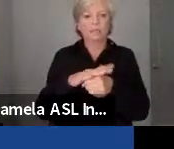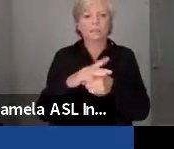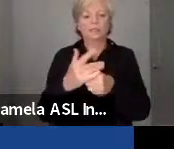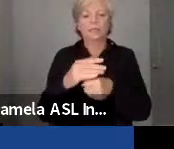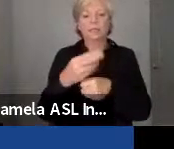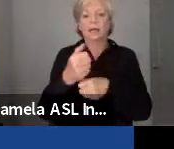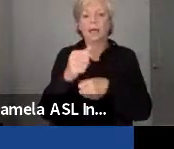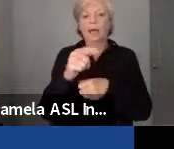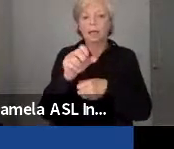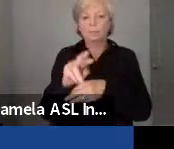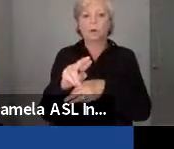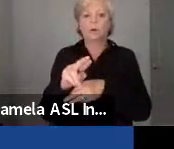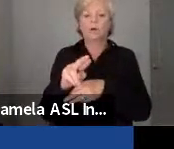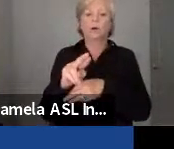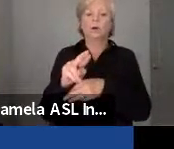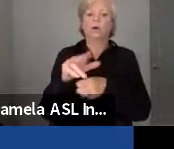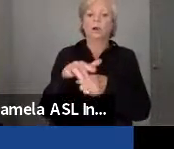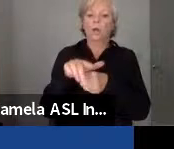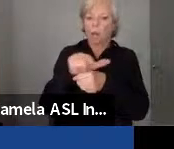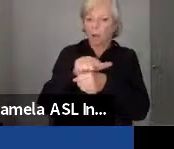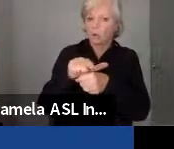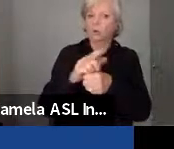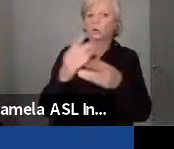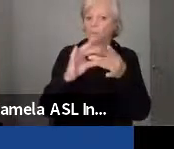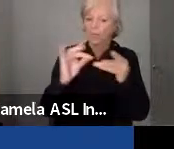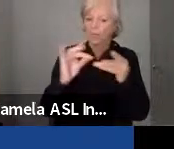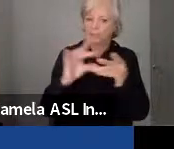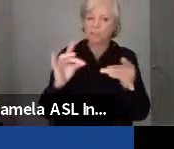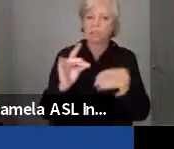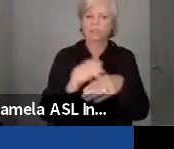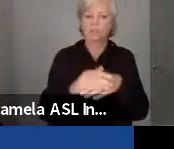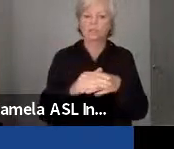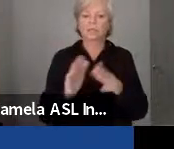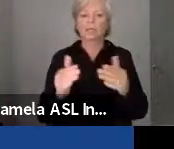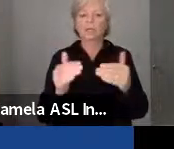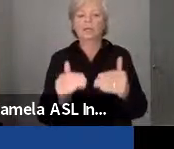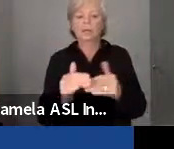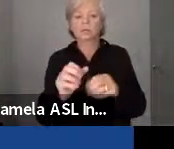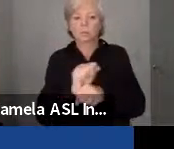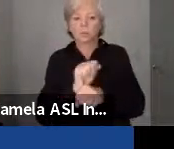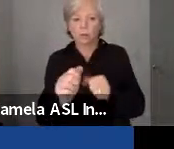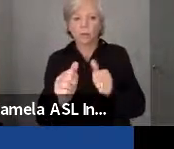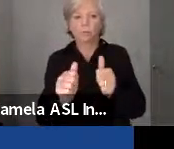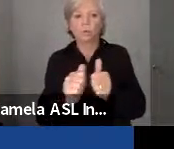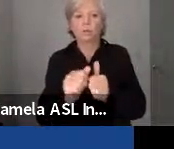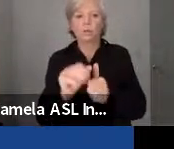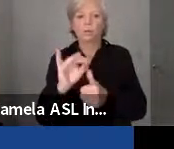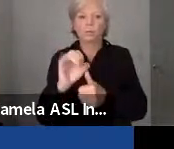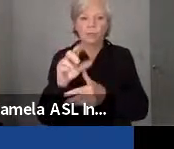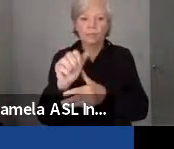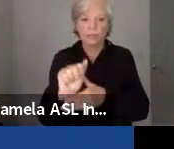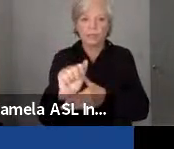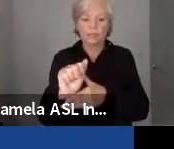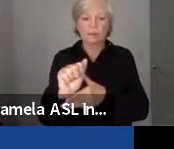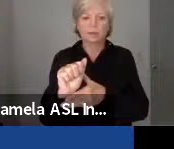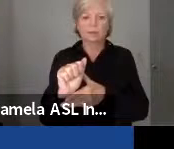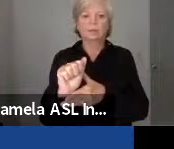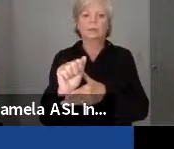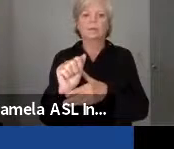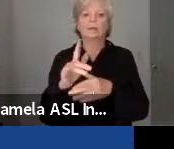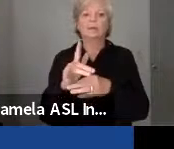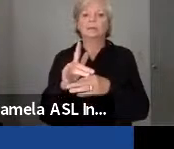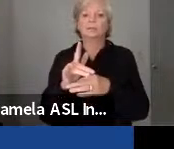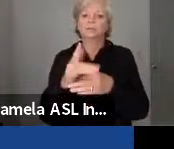targeted messaging. And we're working with our media buyer to